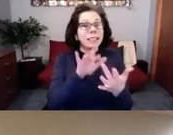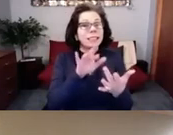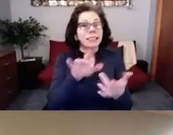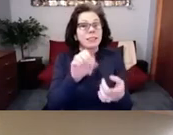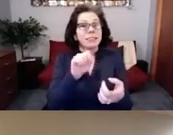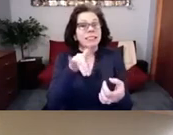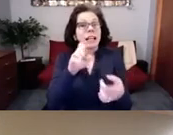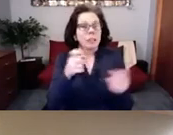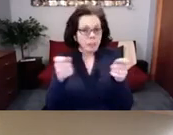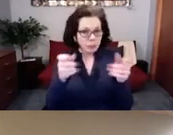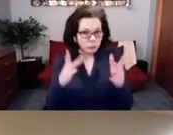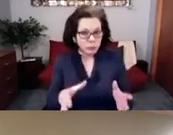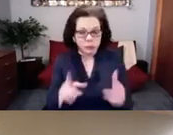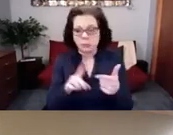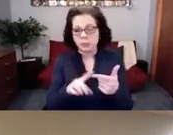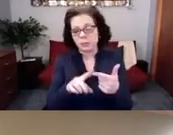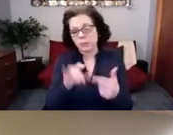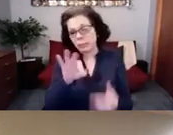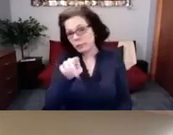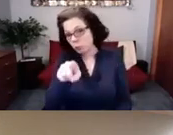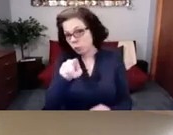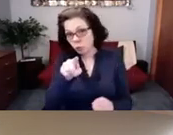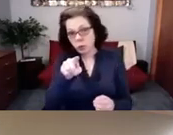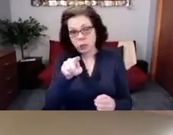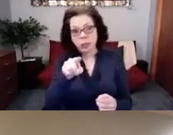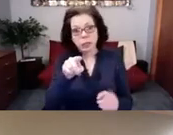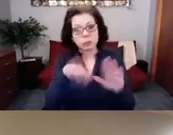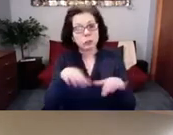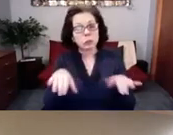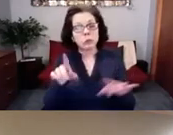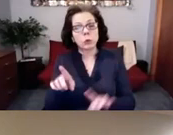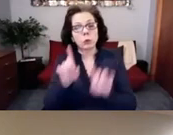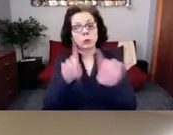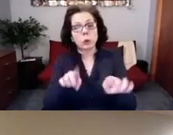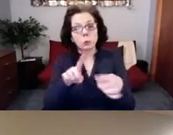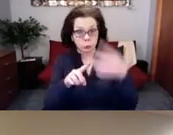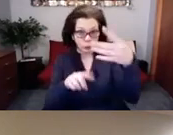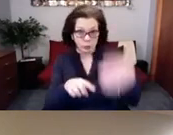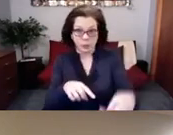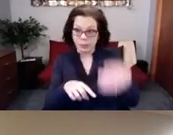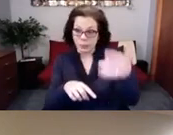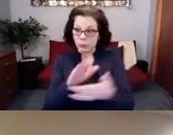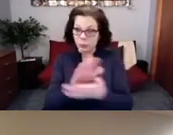school site. And if your child goes to one of the 21st century schools and you're interested in them participating in any of